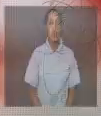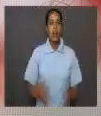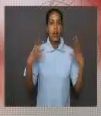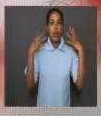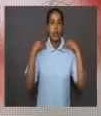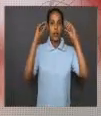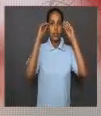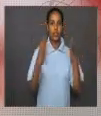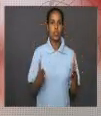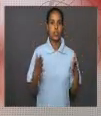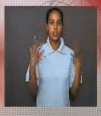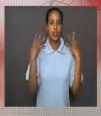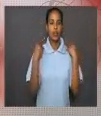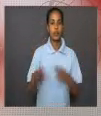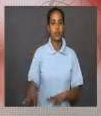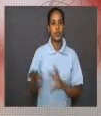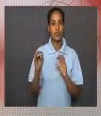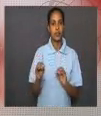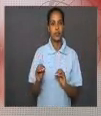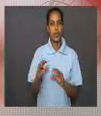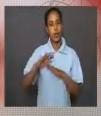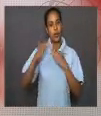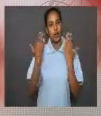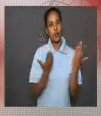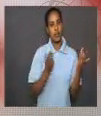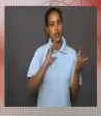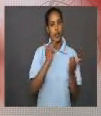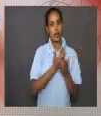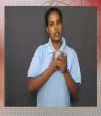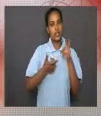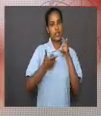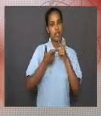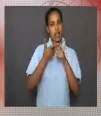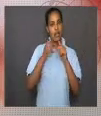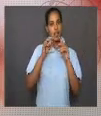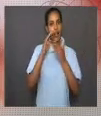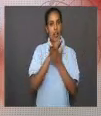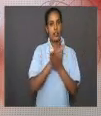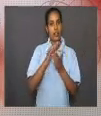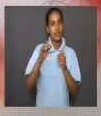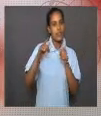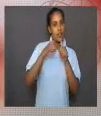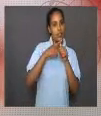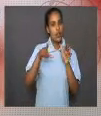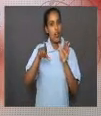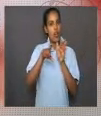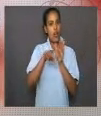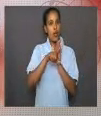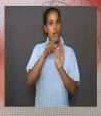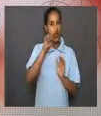Hello, teacher. Hello, students. Welcome to our second lesson on the first law